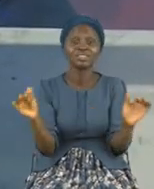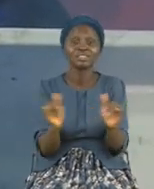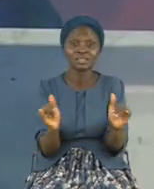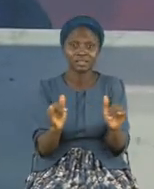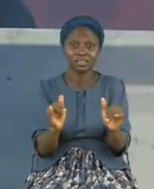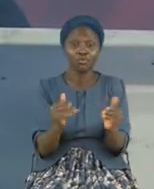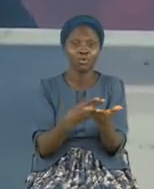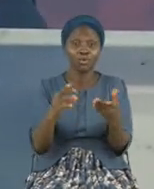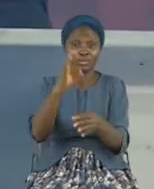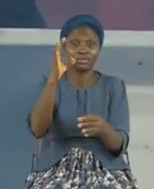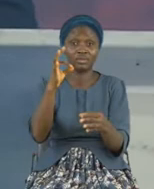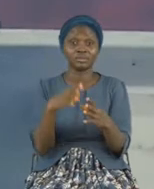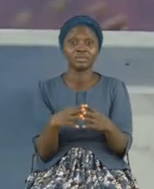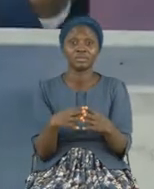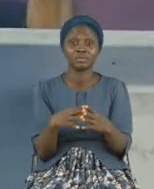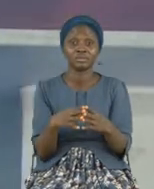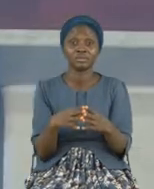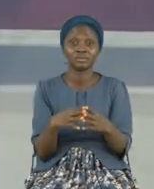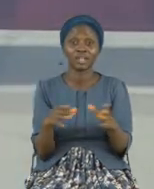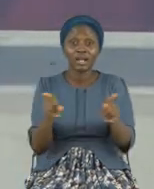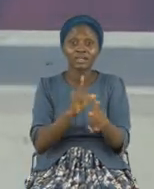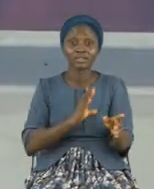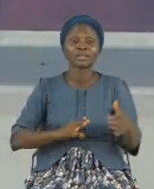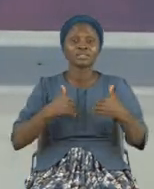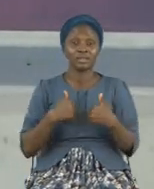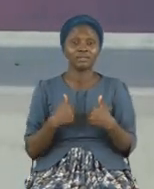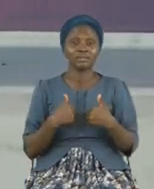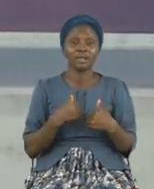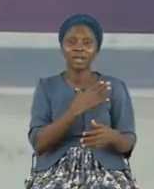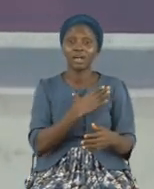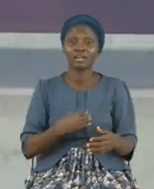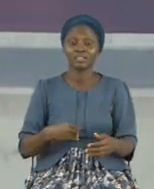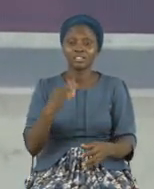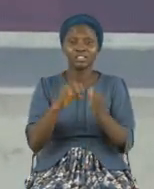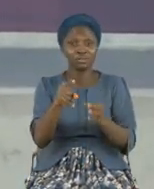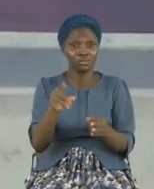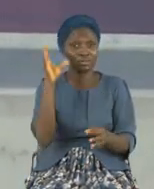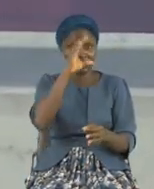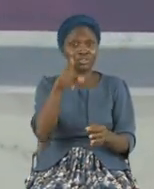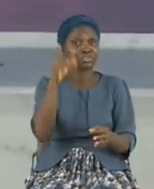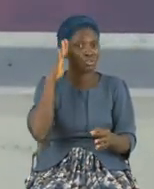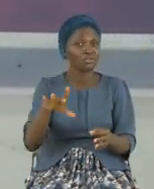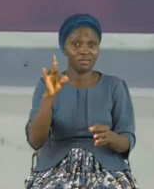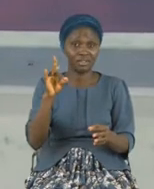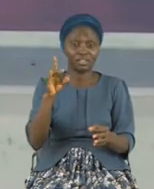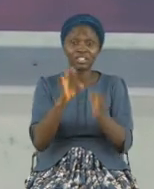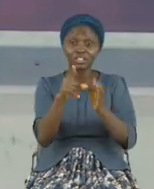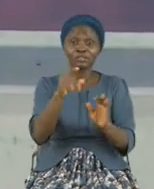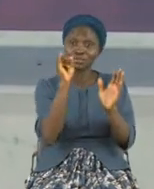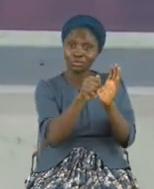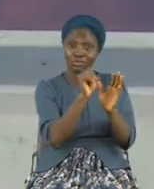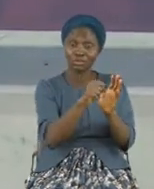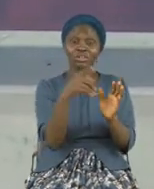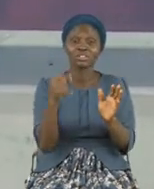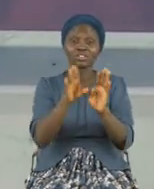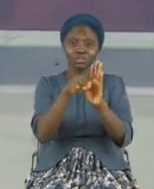Holy Ghost that Christ had. And if you seek, you'll find. If you knock, the door will be